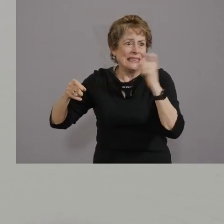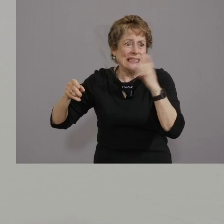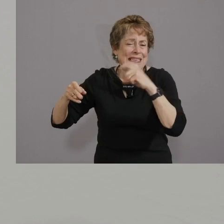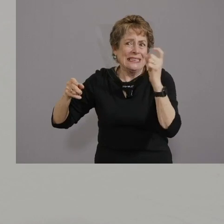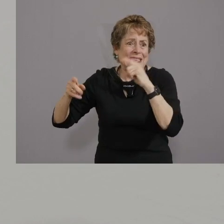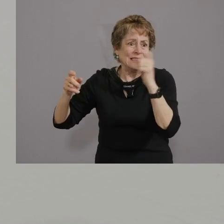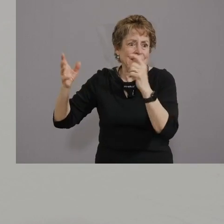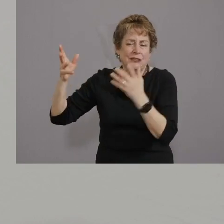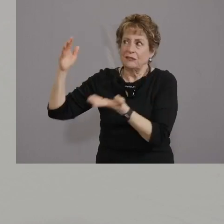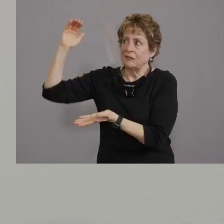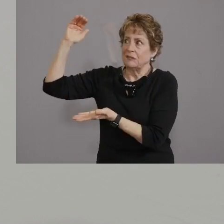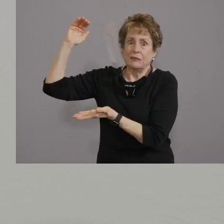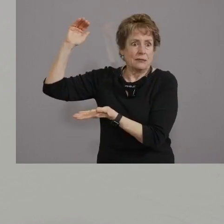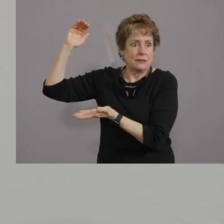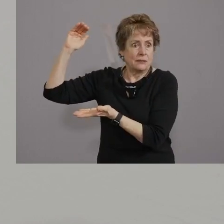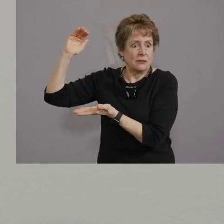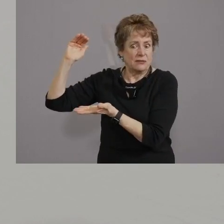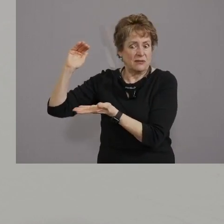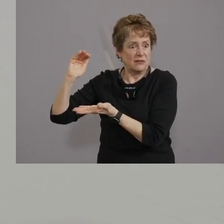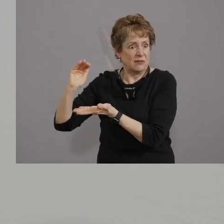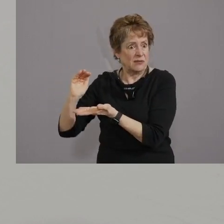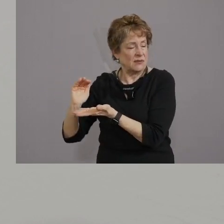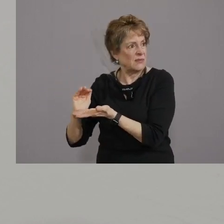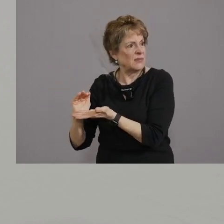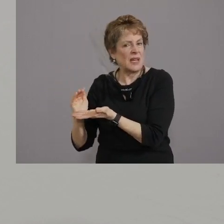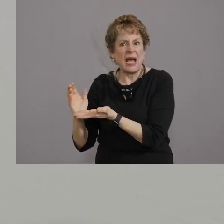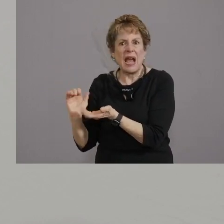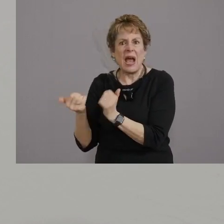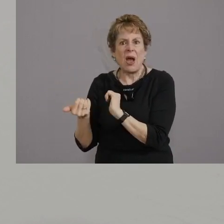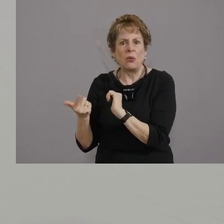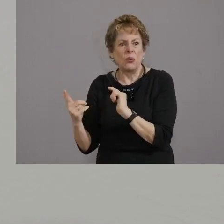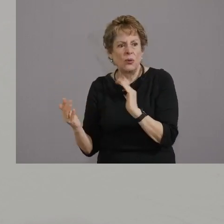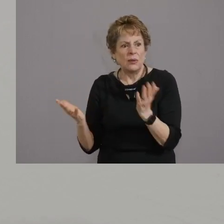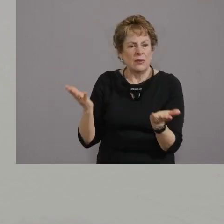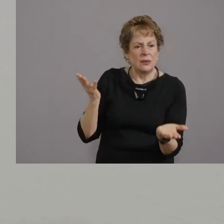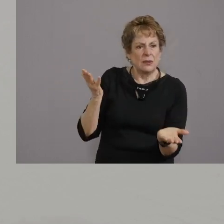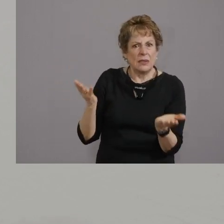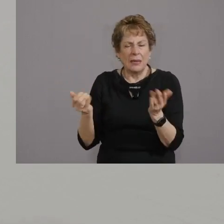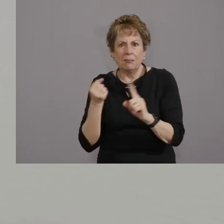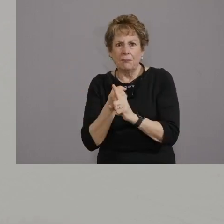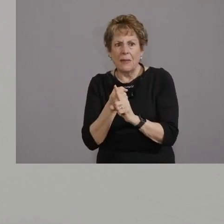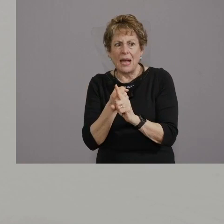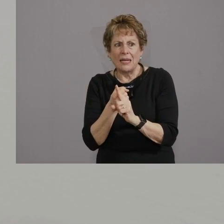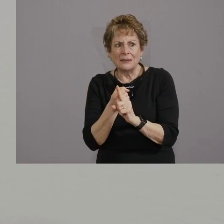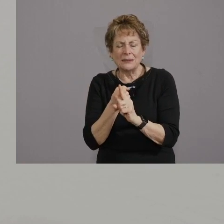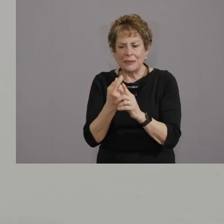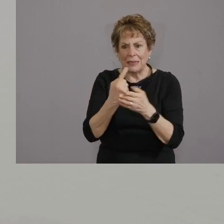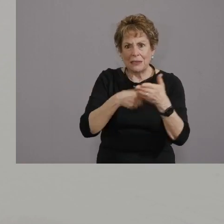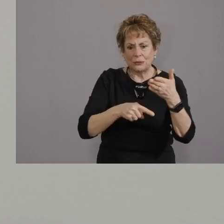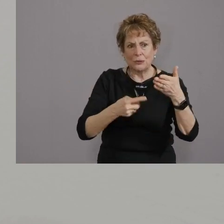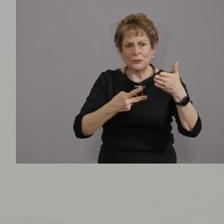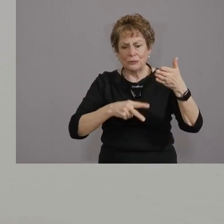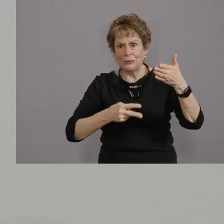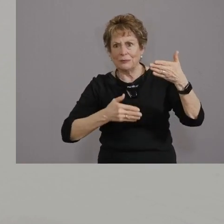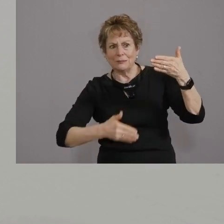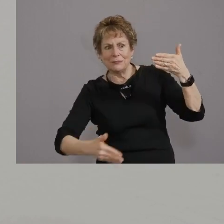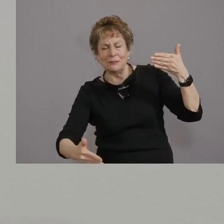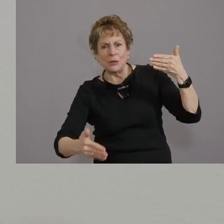How does this impact, though, us again going forward next week, especially when we're going to be opening up potentially